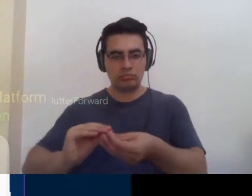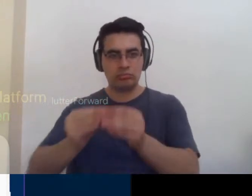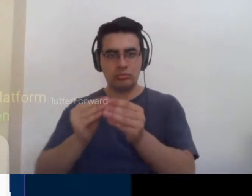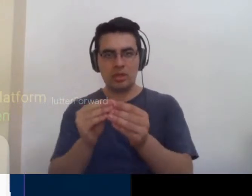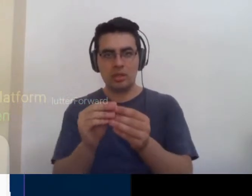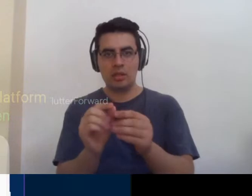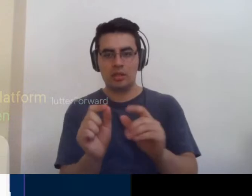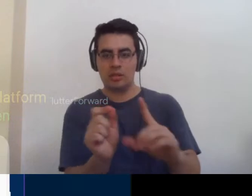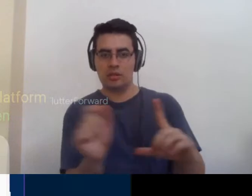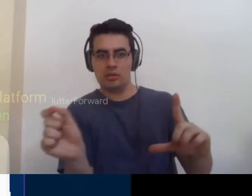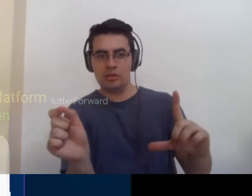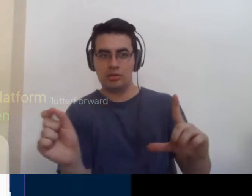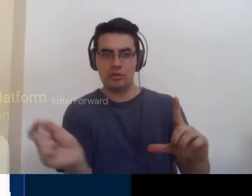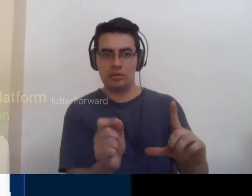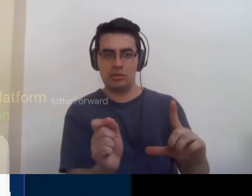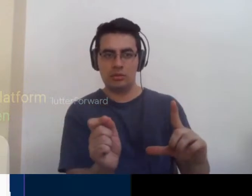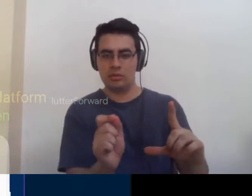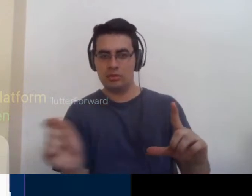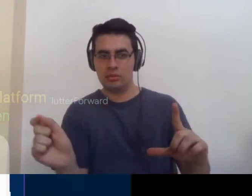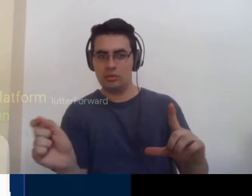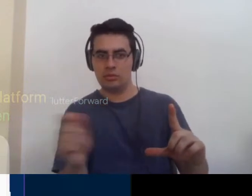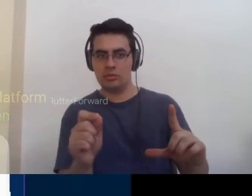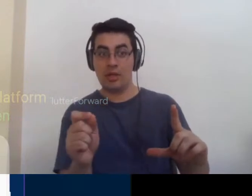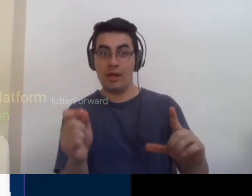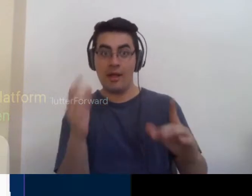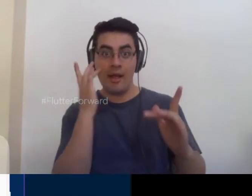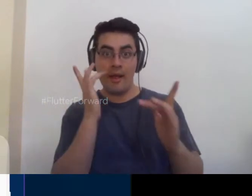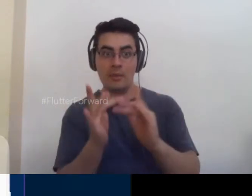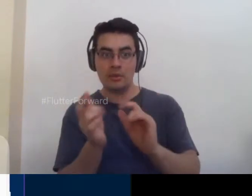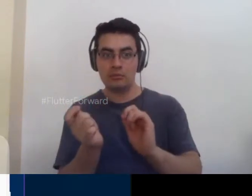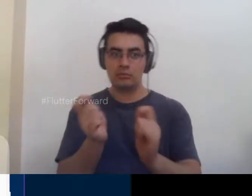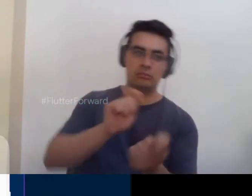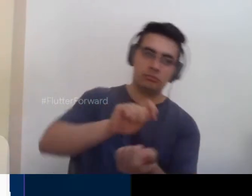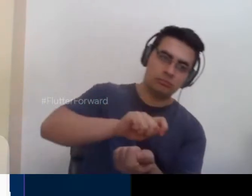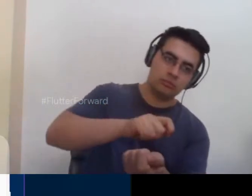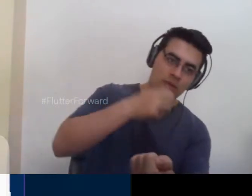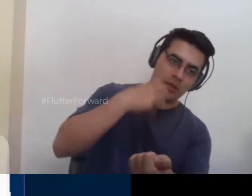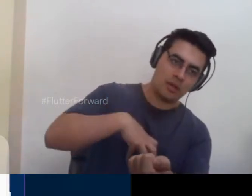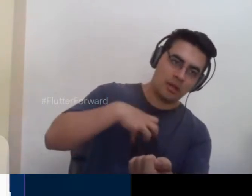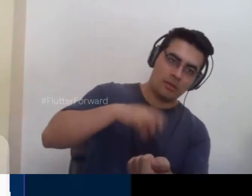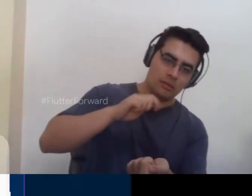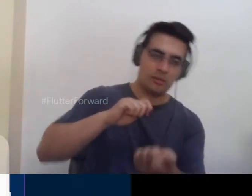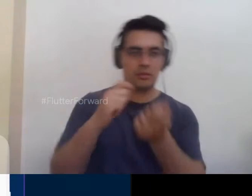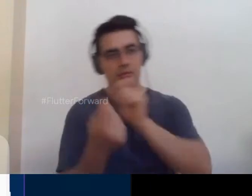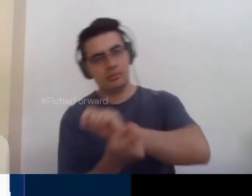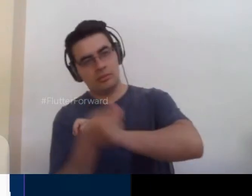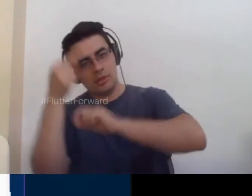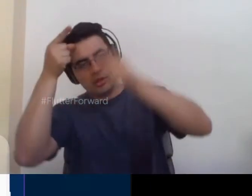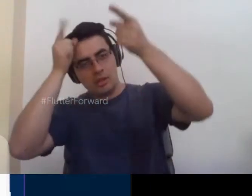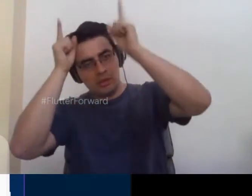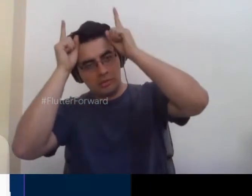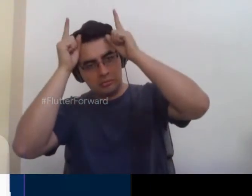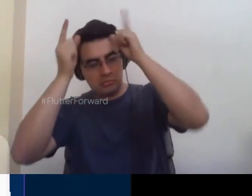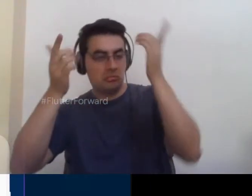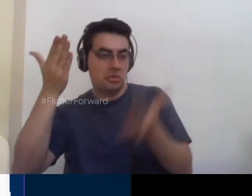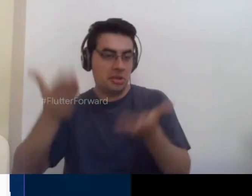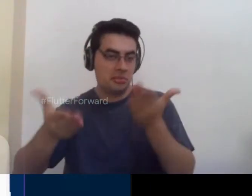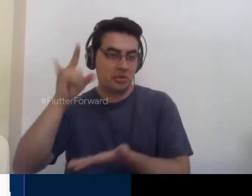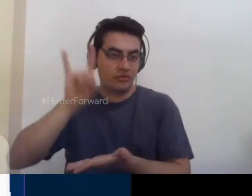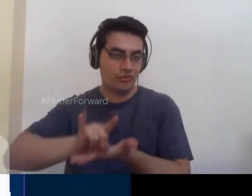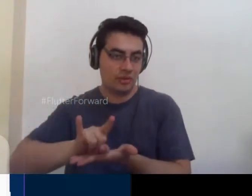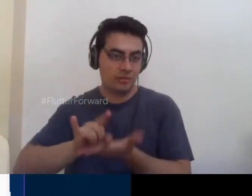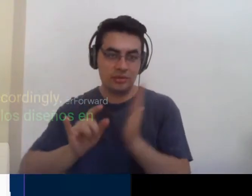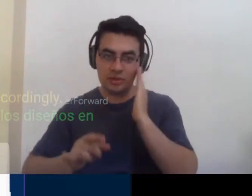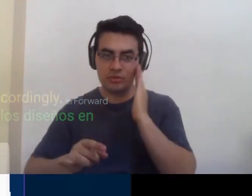between Material and Cupertino depending on what platform the game is played on. So Flutter can actually sense